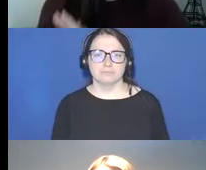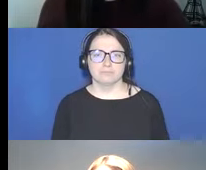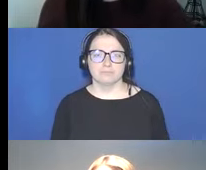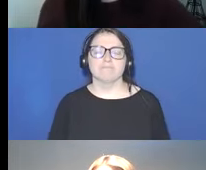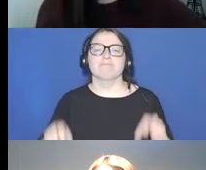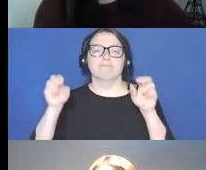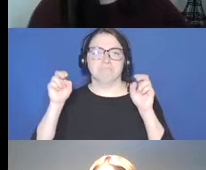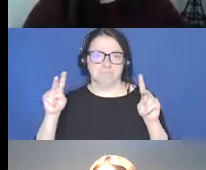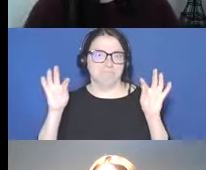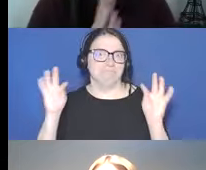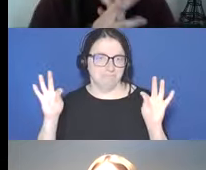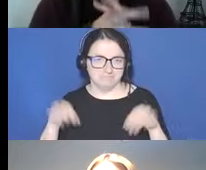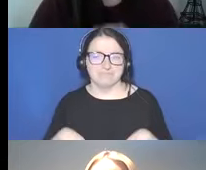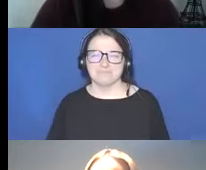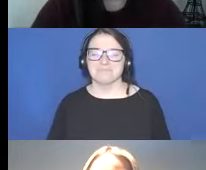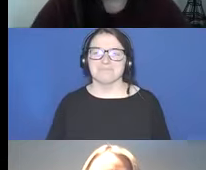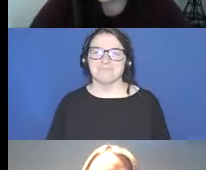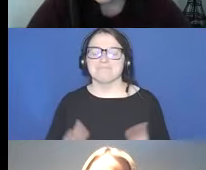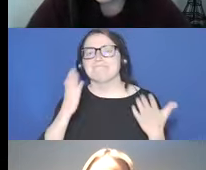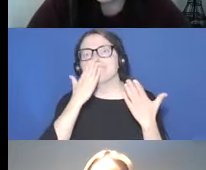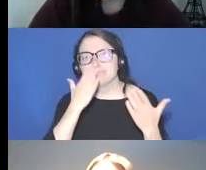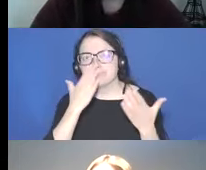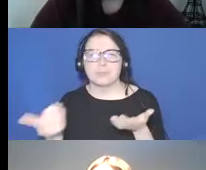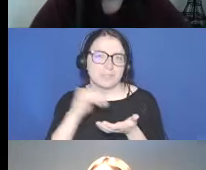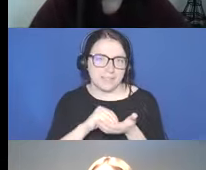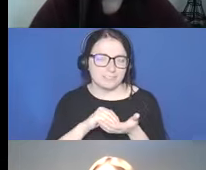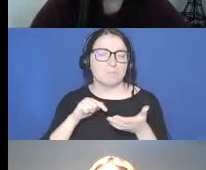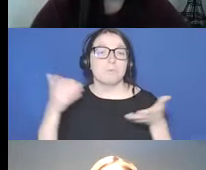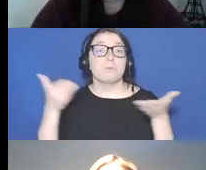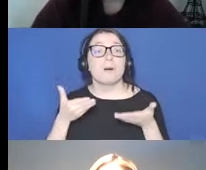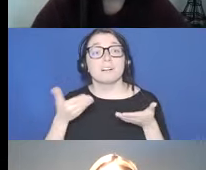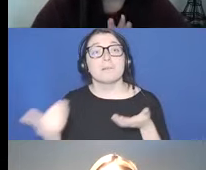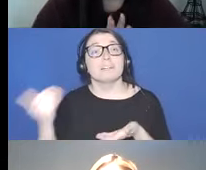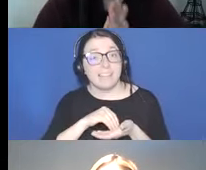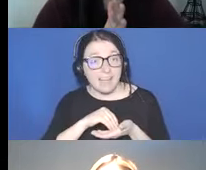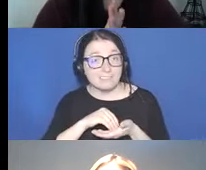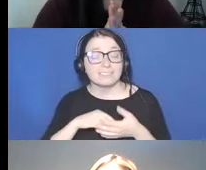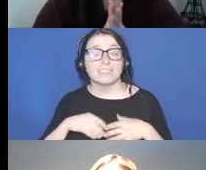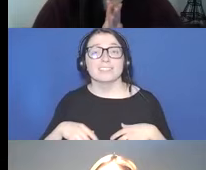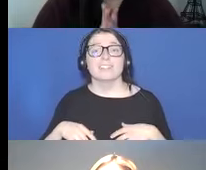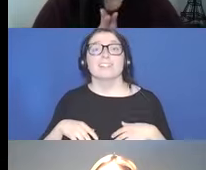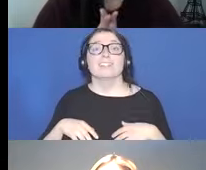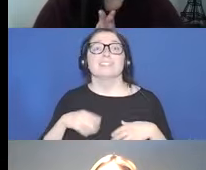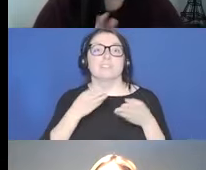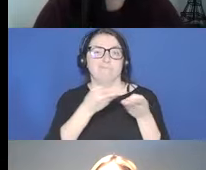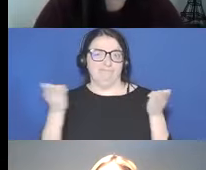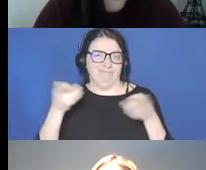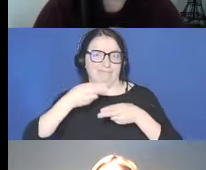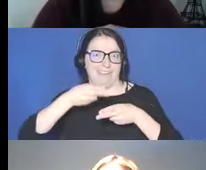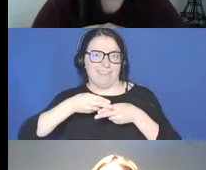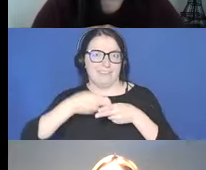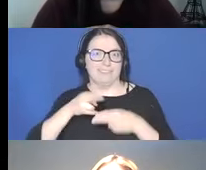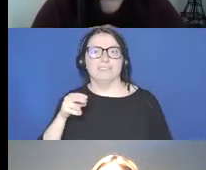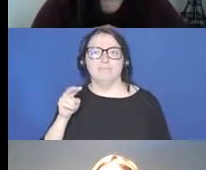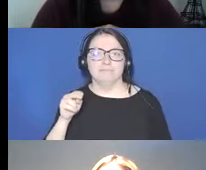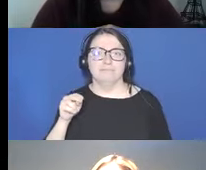All right, here we go. Thank you again, everybody. I'd like to welcome everyone to today's session, Navigating Next Steps Following an Autism